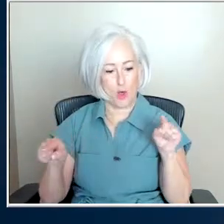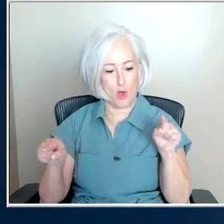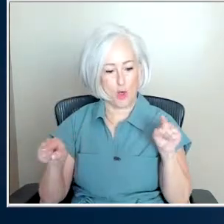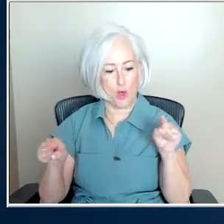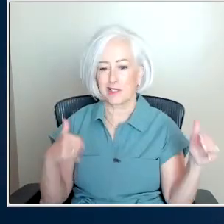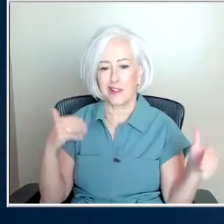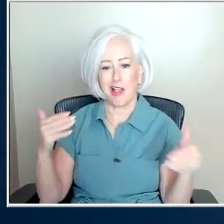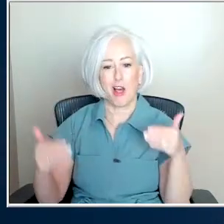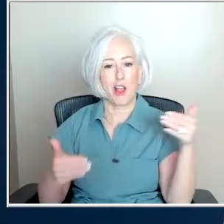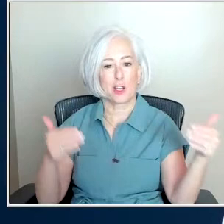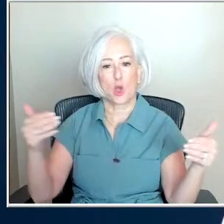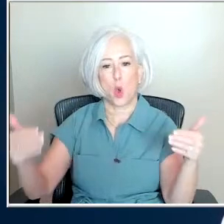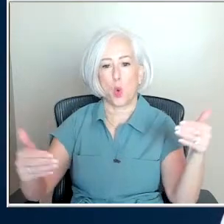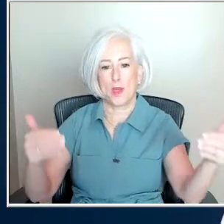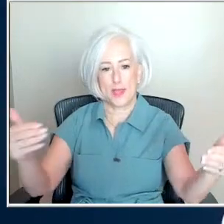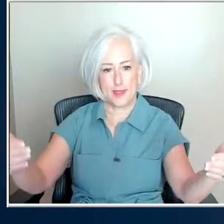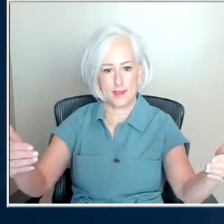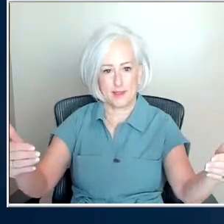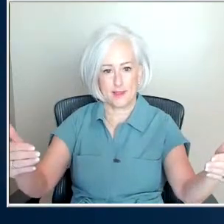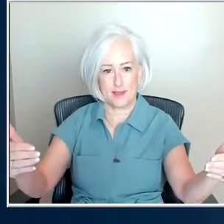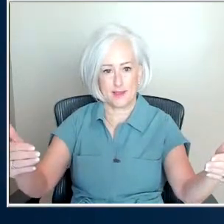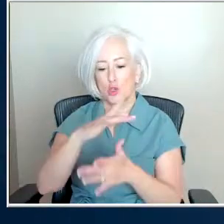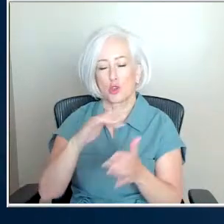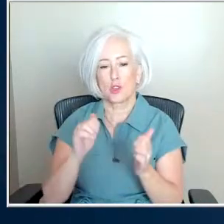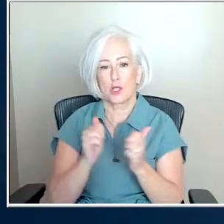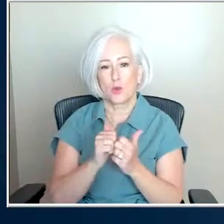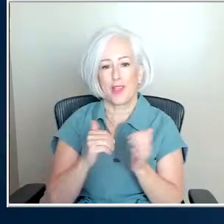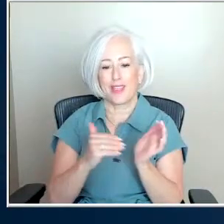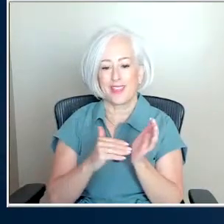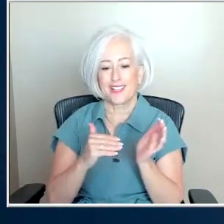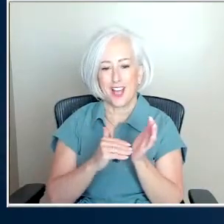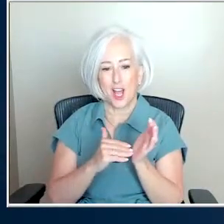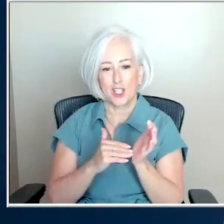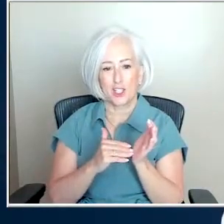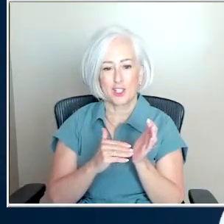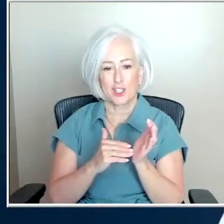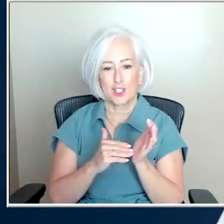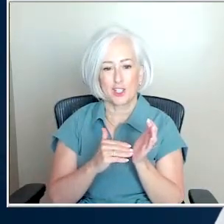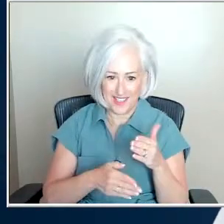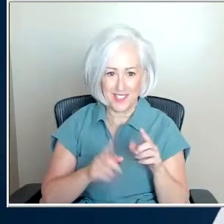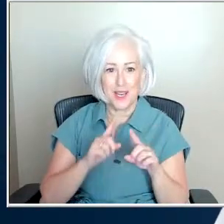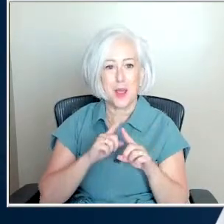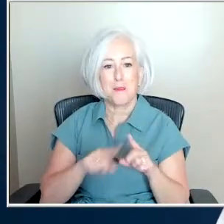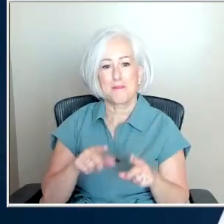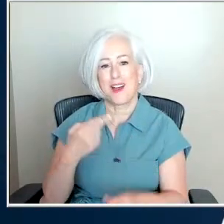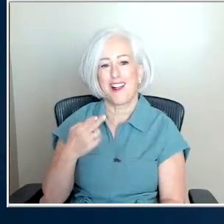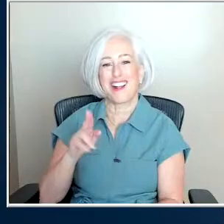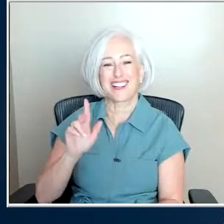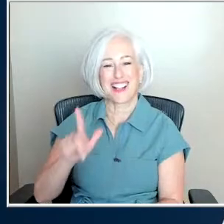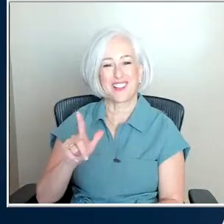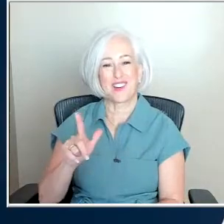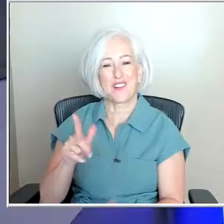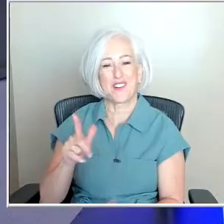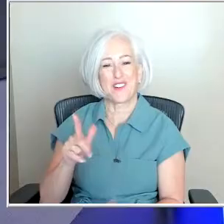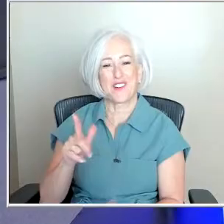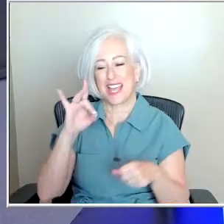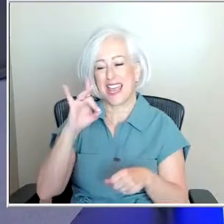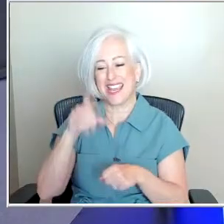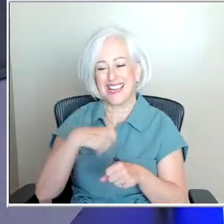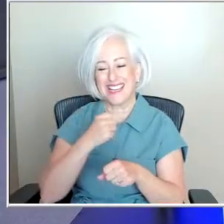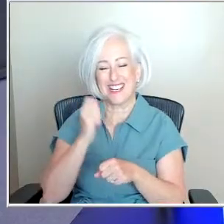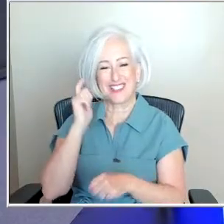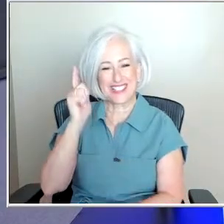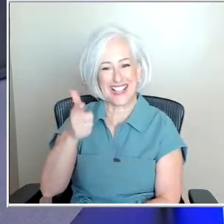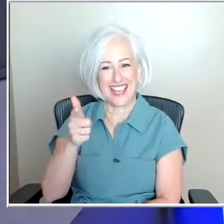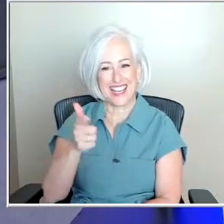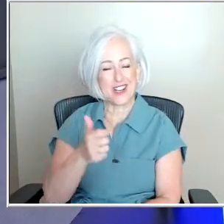cancer doctors still not over with, but at least she's absolutely cured from her Hodgkin's 8 years into it now. And we love to hear that.